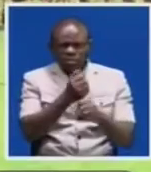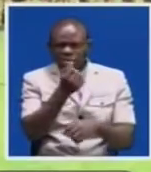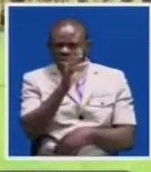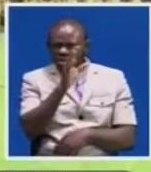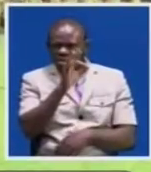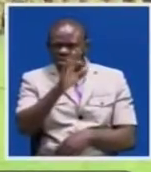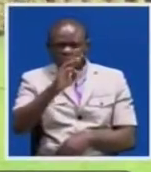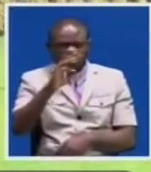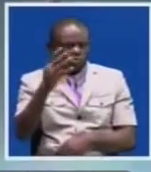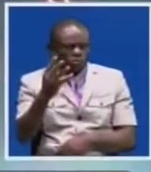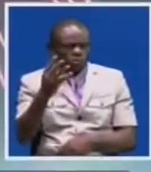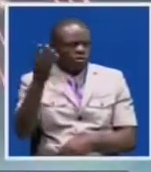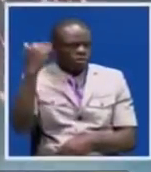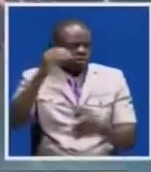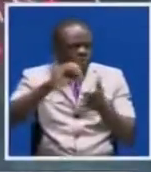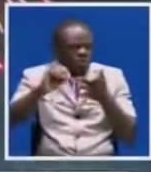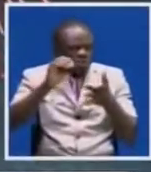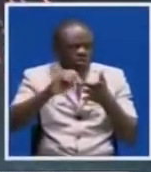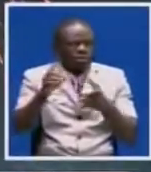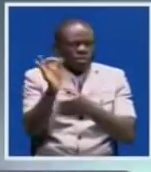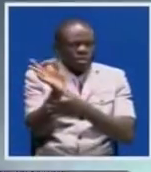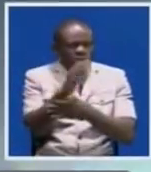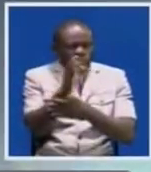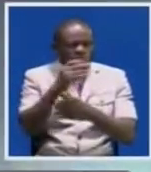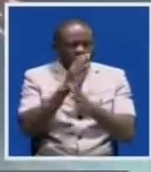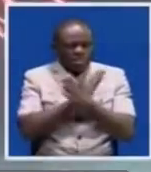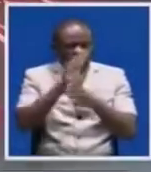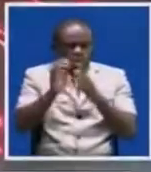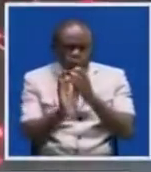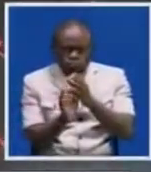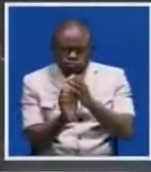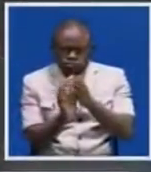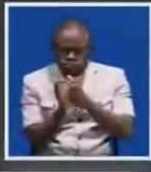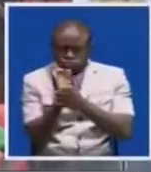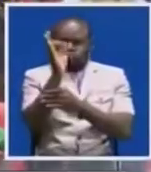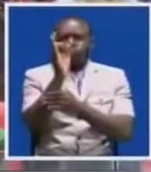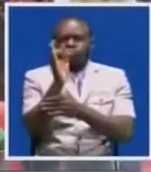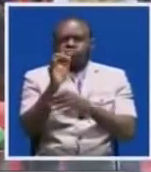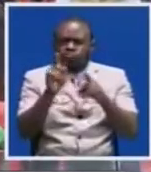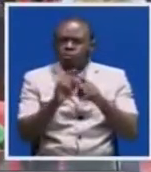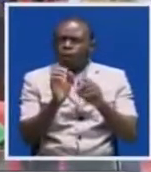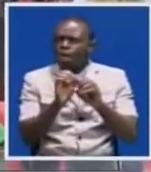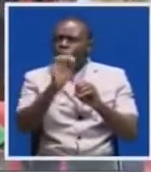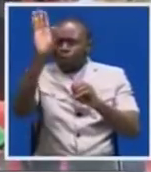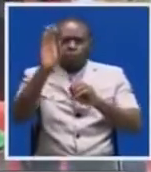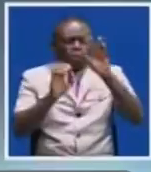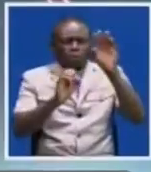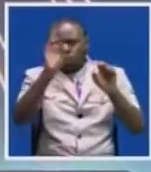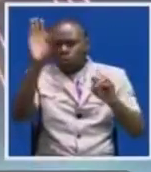October 1964, fireworks covered the night sky, lighting up the grounds to the delight of those in